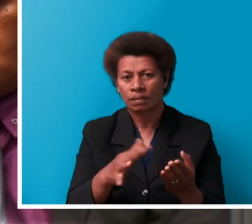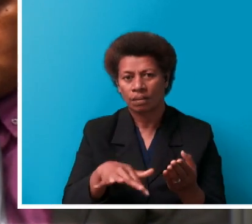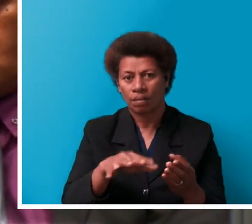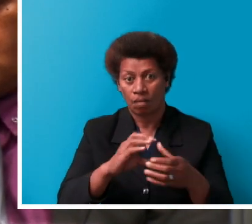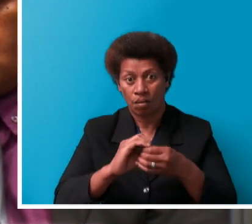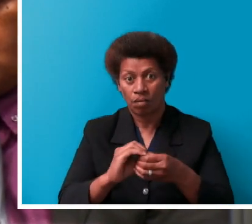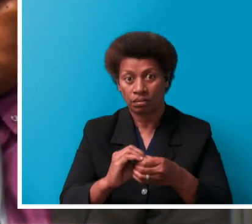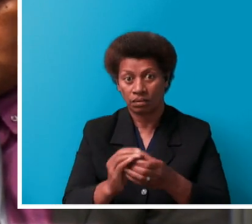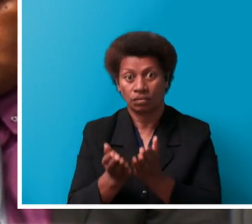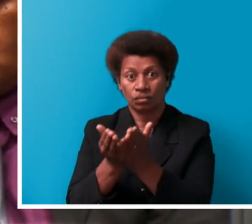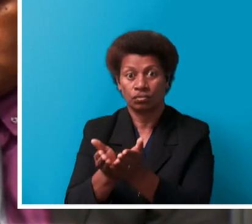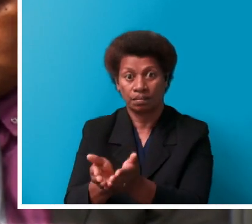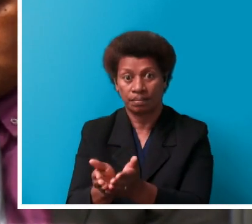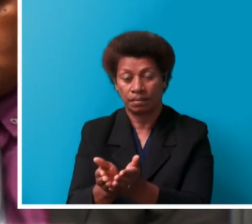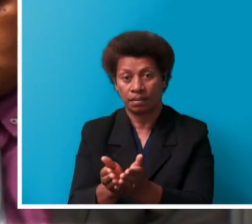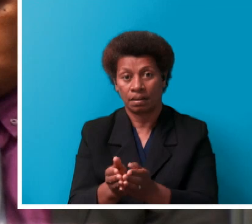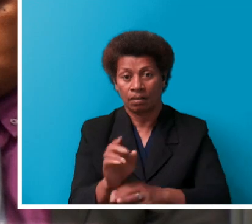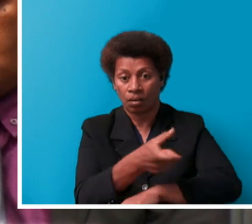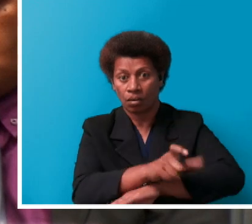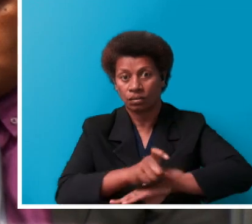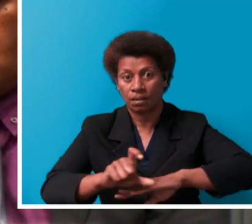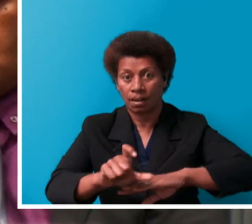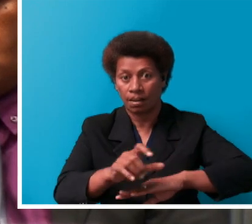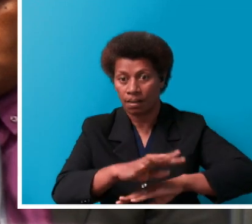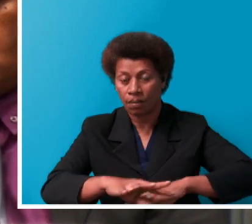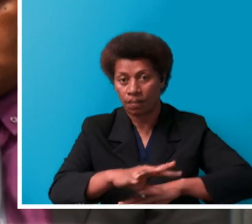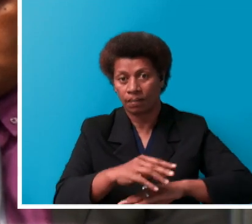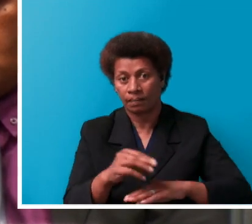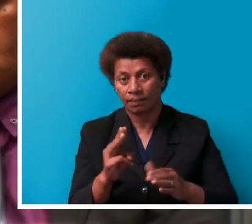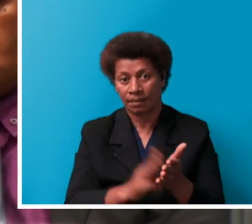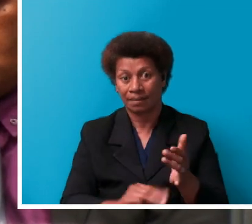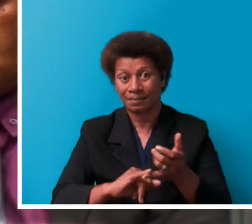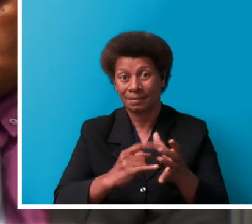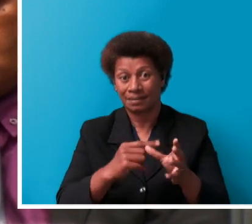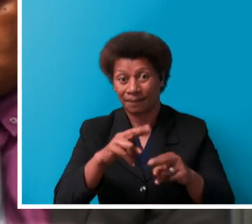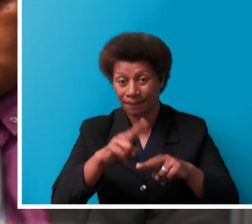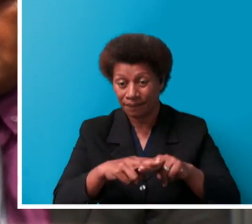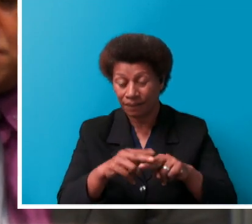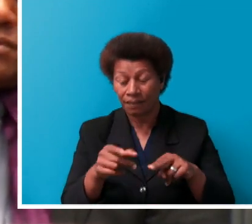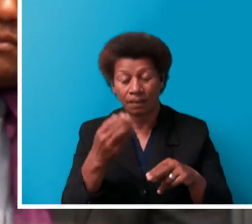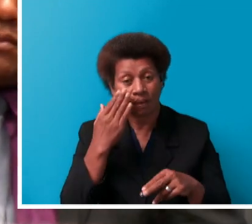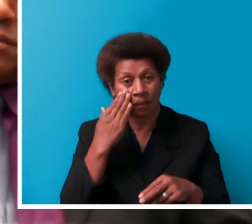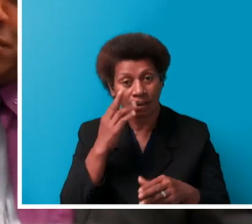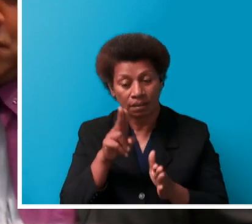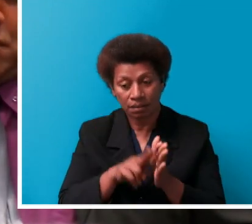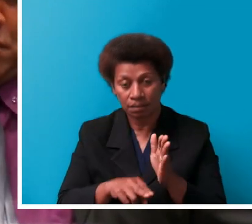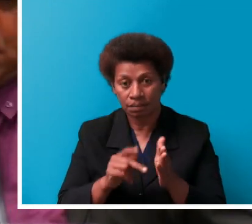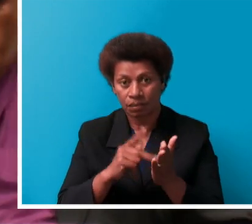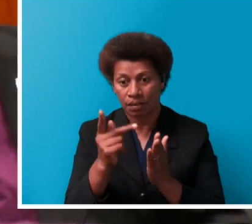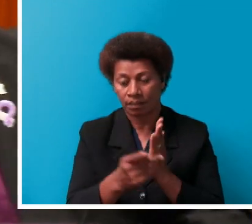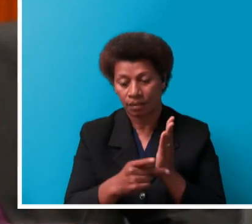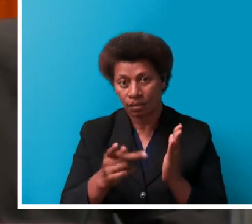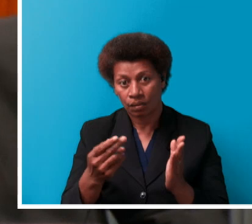coastal communities. MSF is actively engaged in conducting awareness programs to educate the